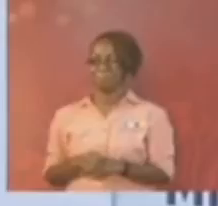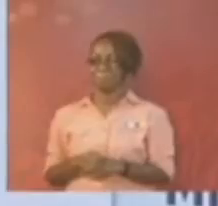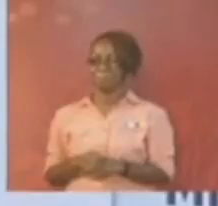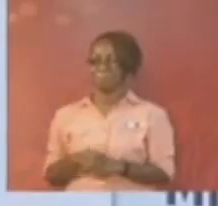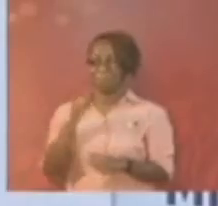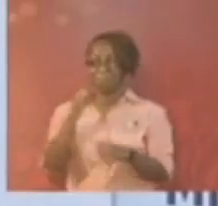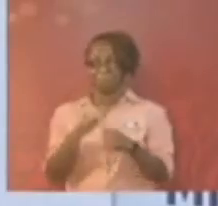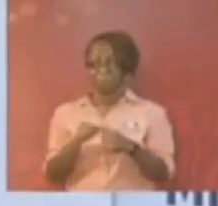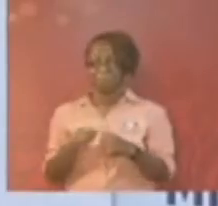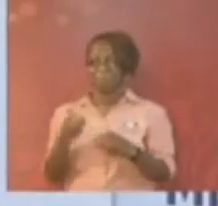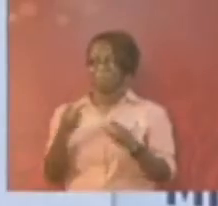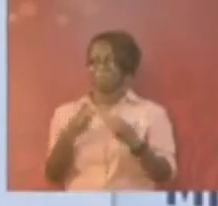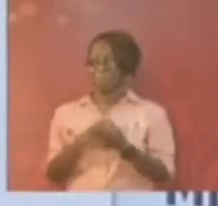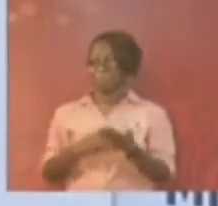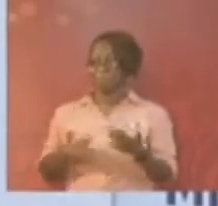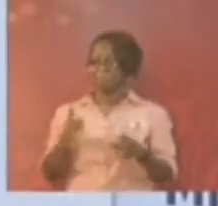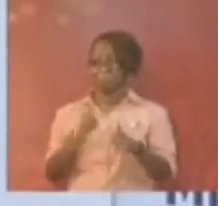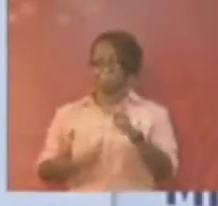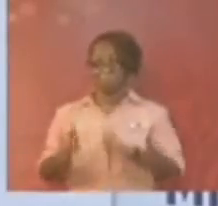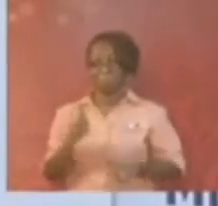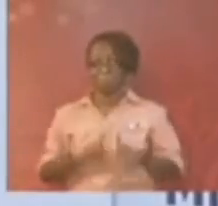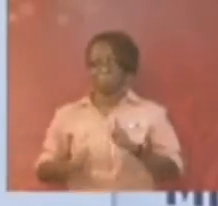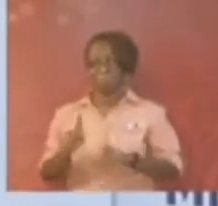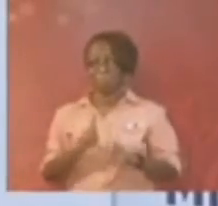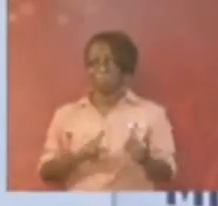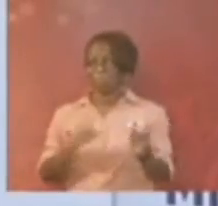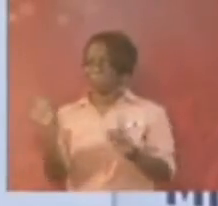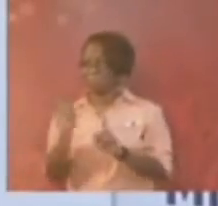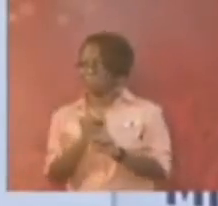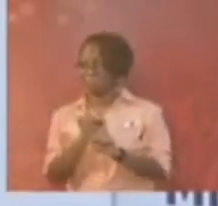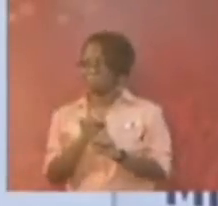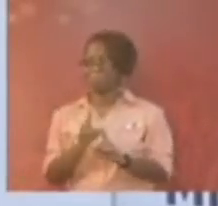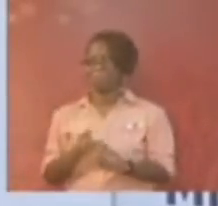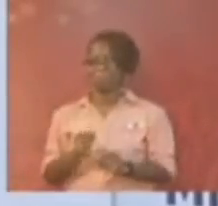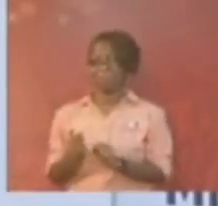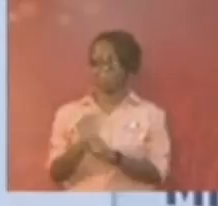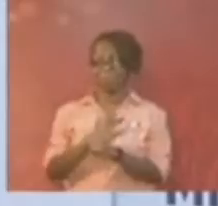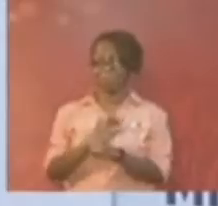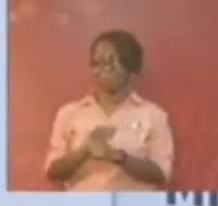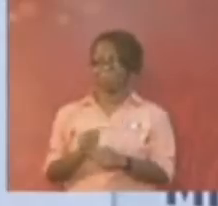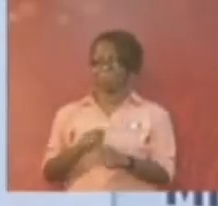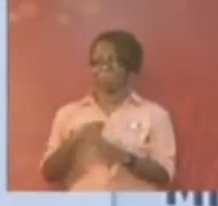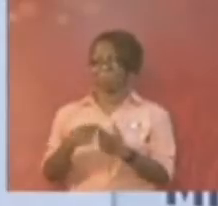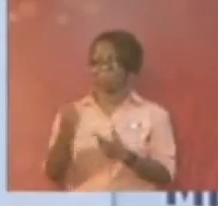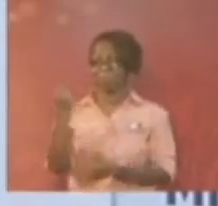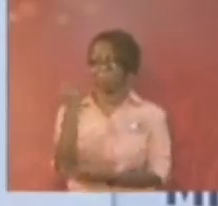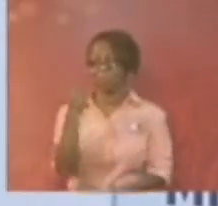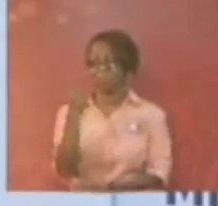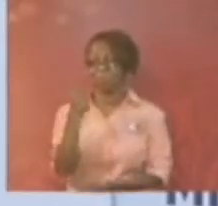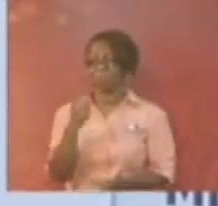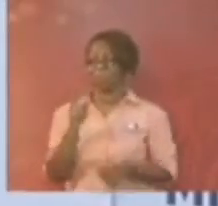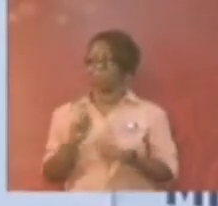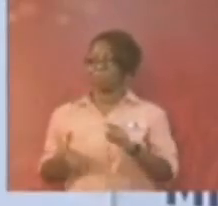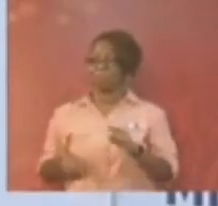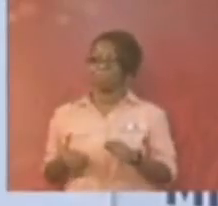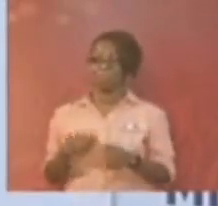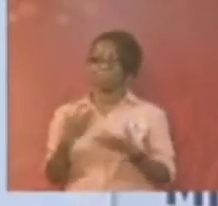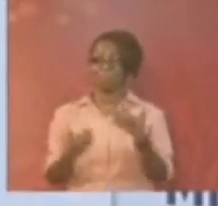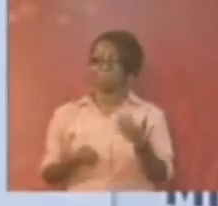not be able to afford the things they normally afford at Christmas time, or to be able to enjoy some of